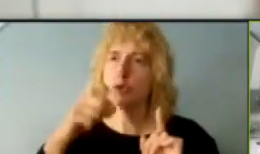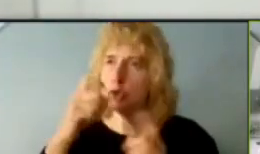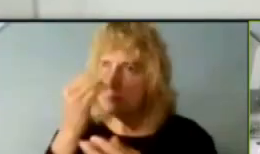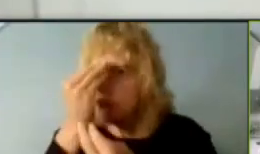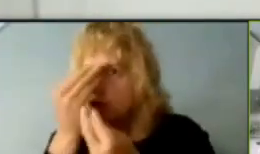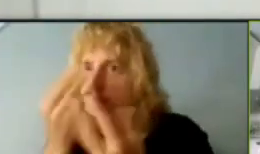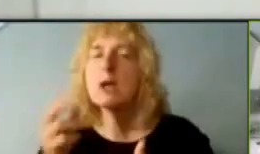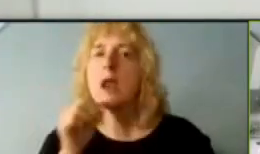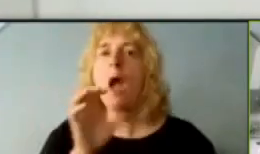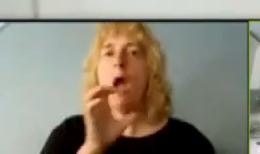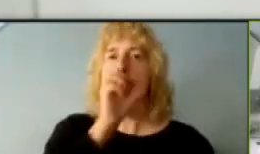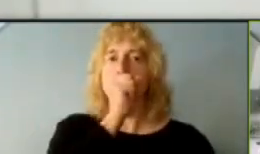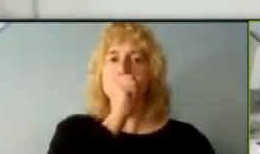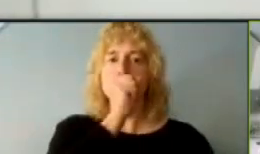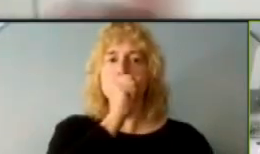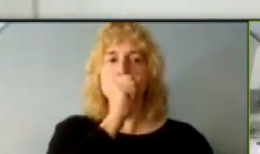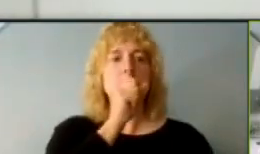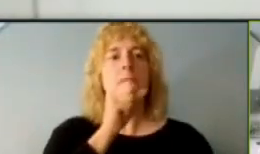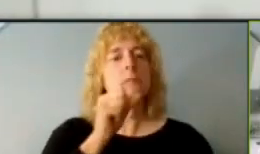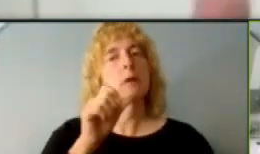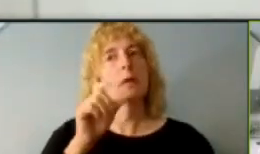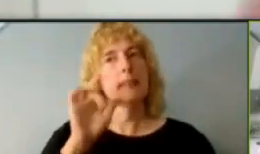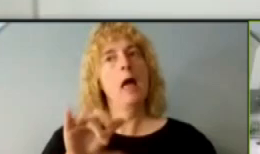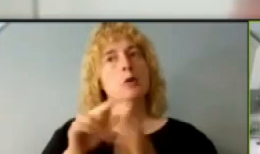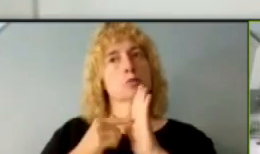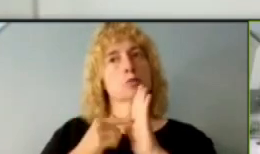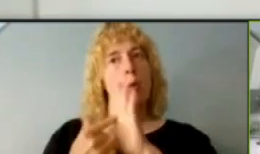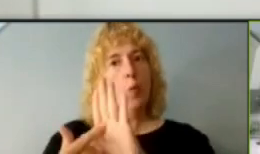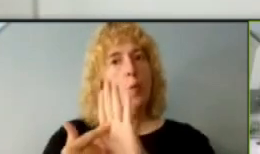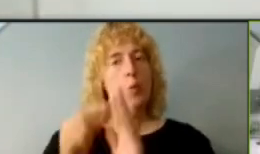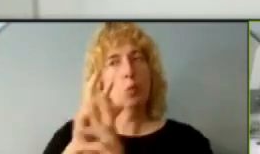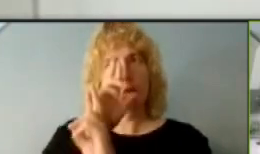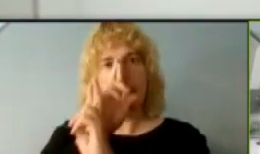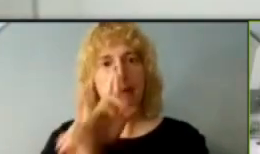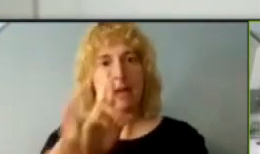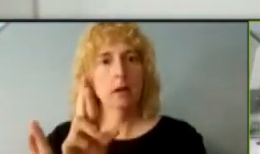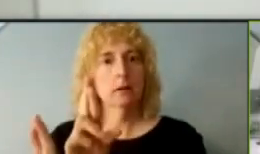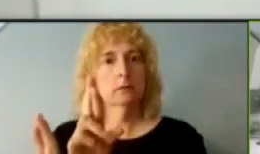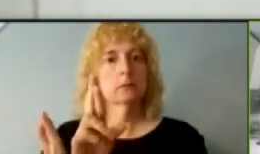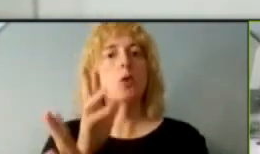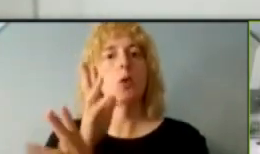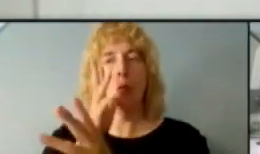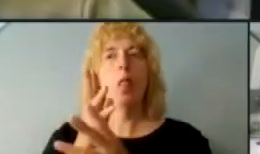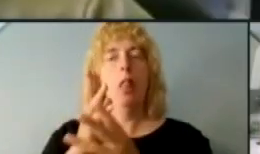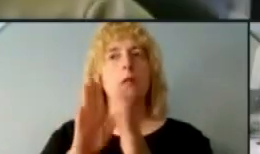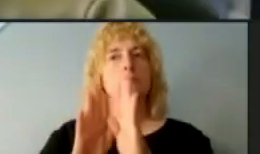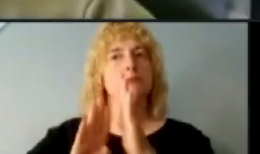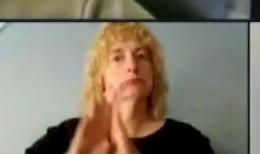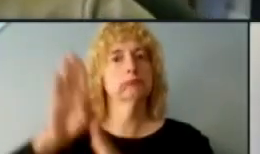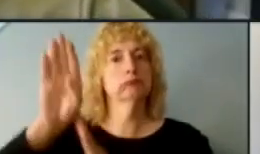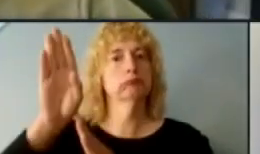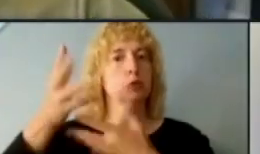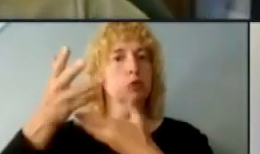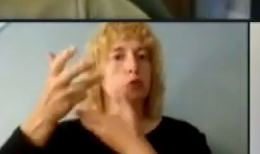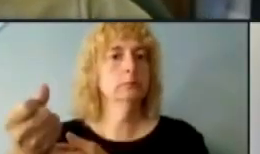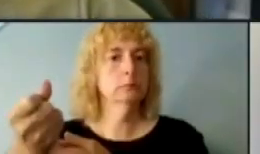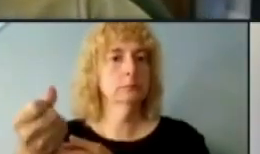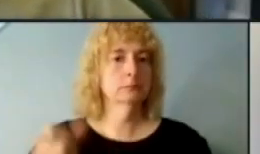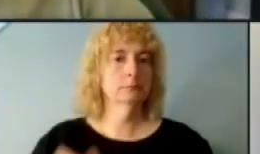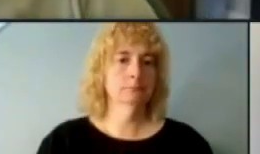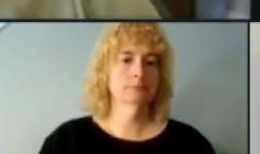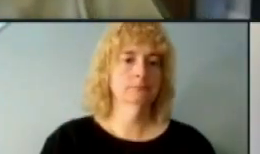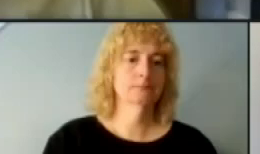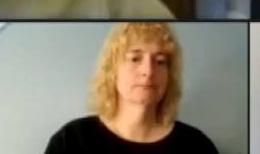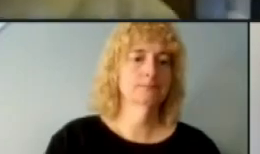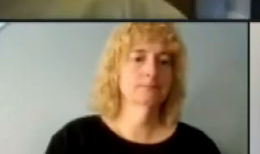of respect also breeds a great deal of trust. Yes. So are you beginning to see with the work you're